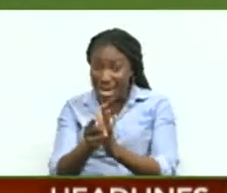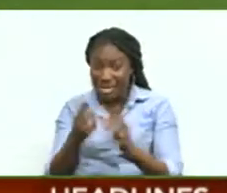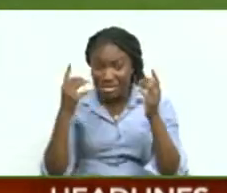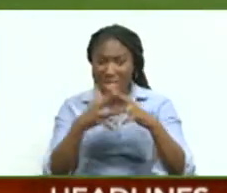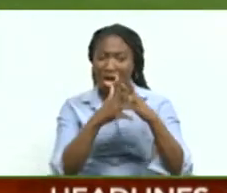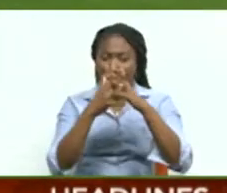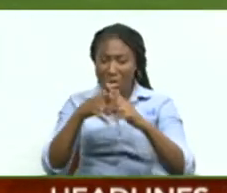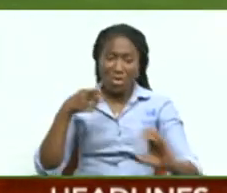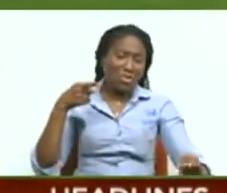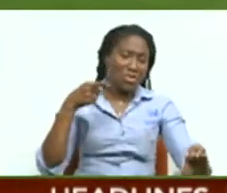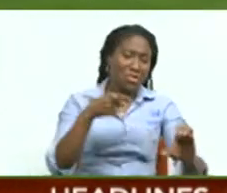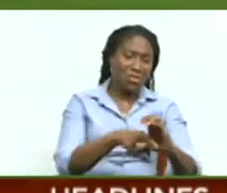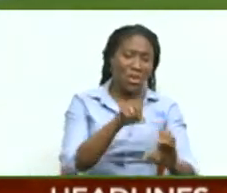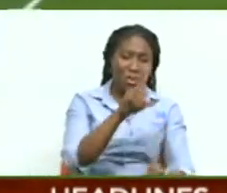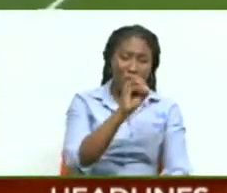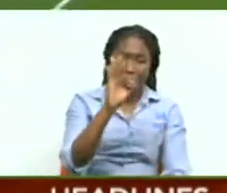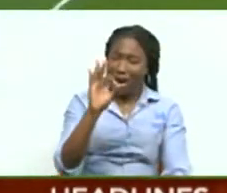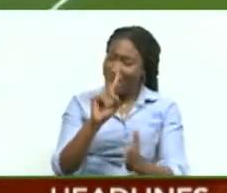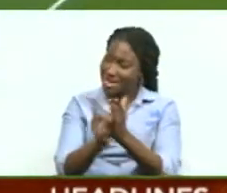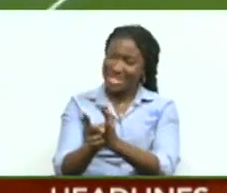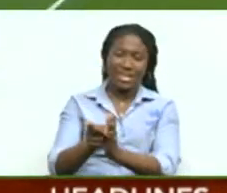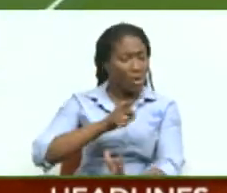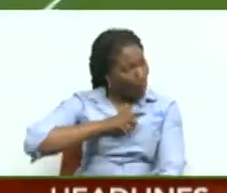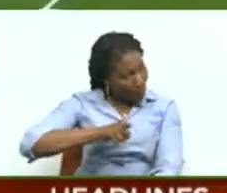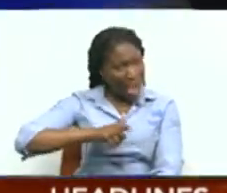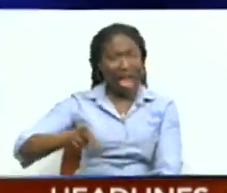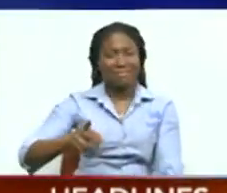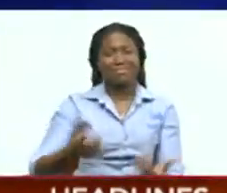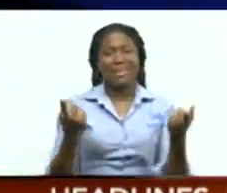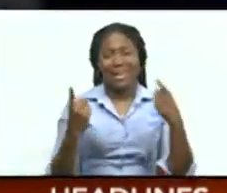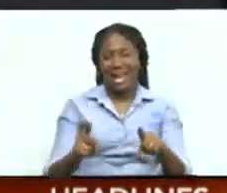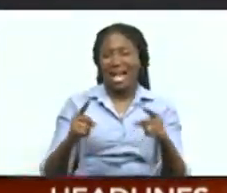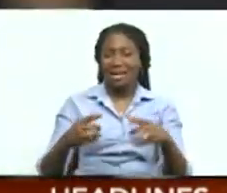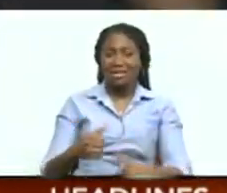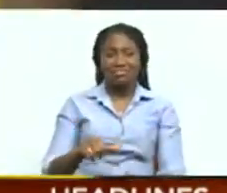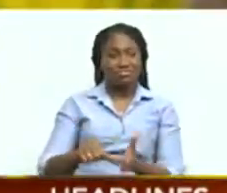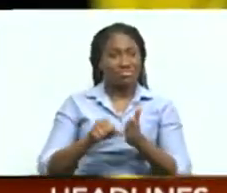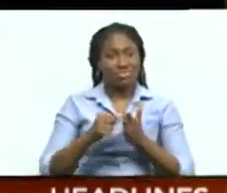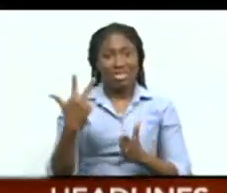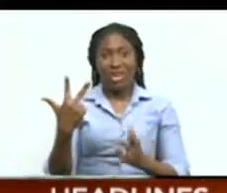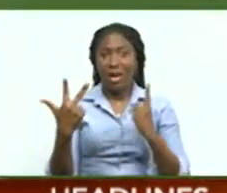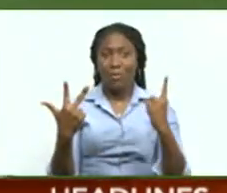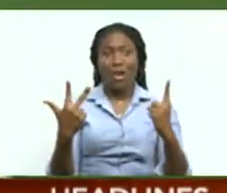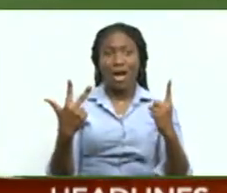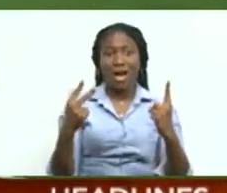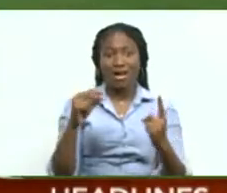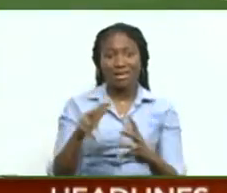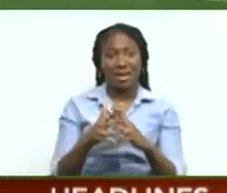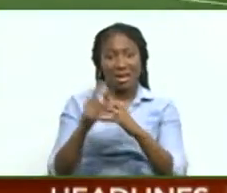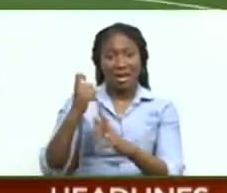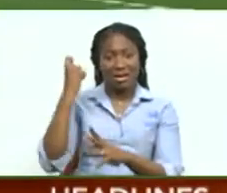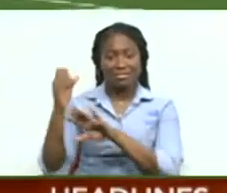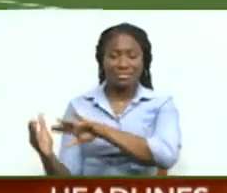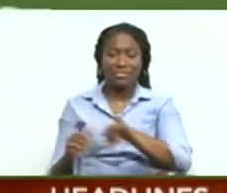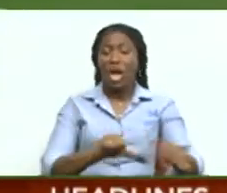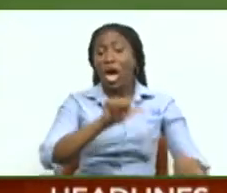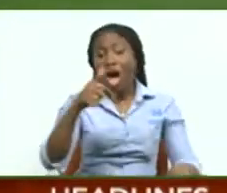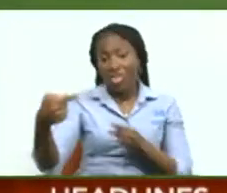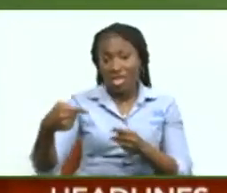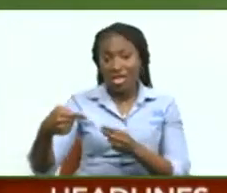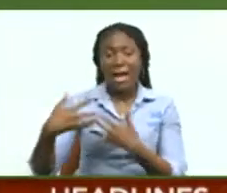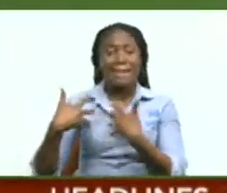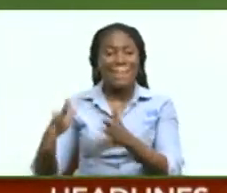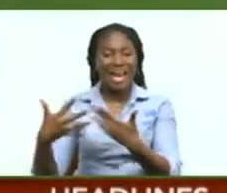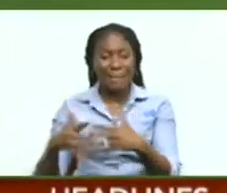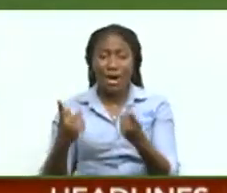109th minutes completed the comeback and an incredible 3-1 victory. In the other semi-final, Panama tried to put